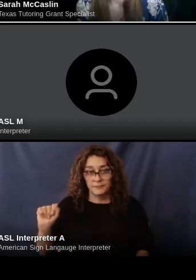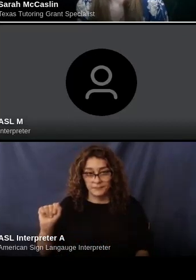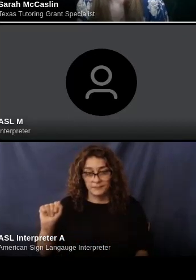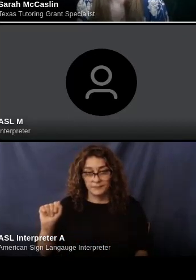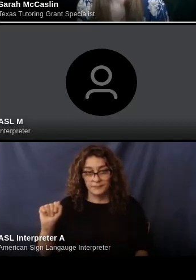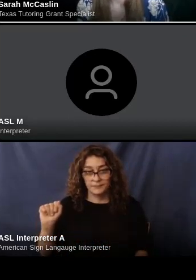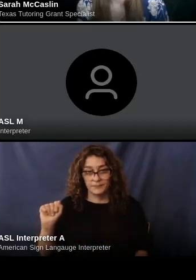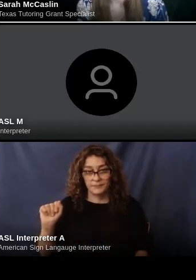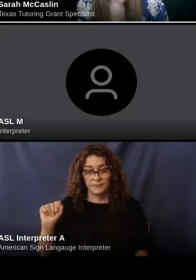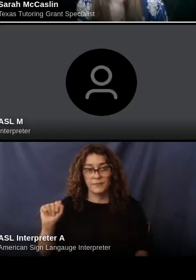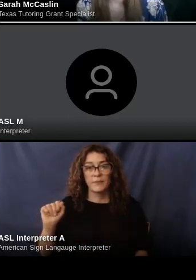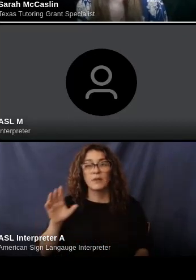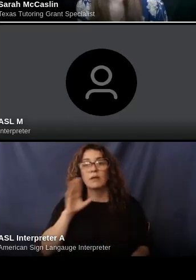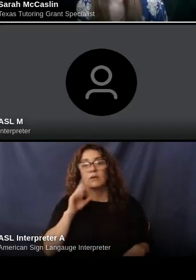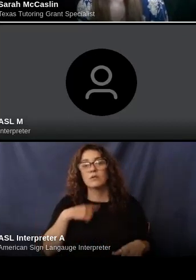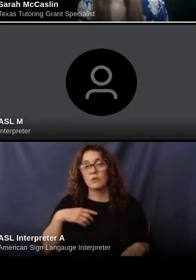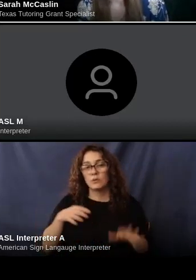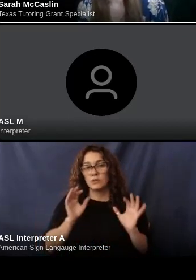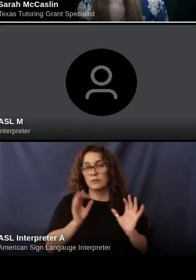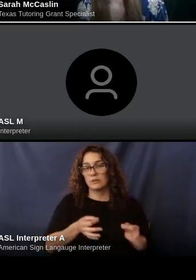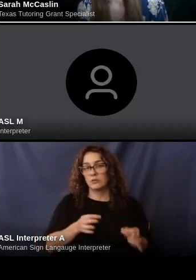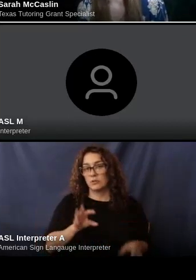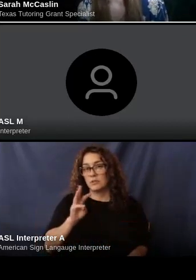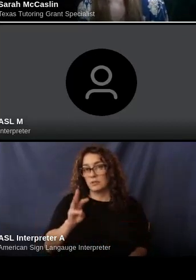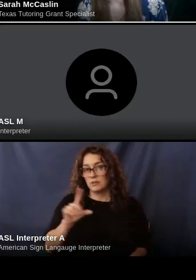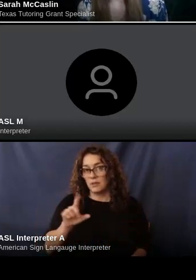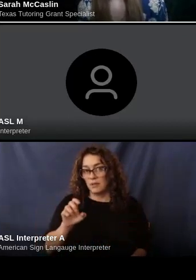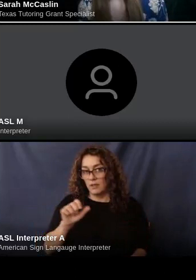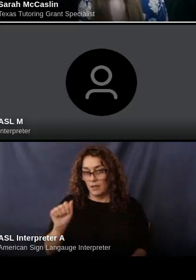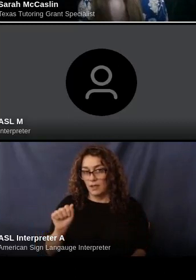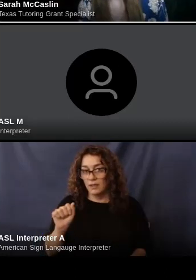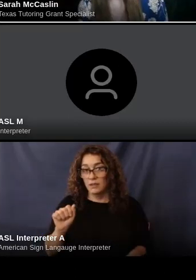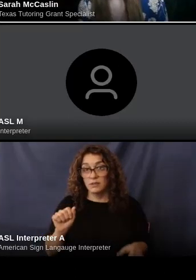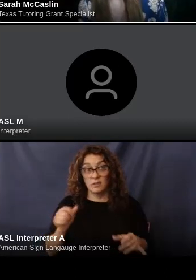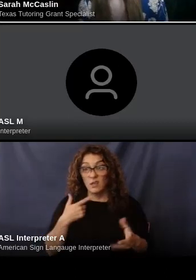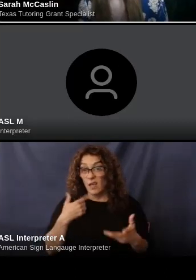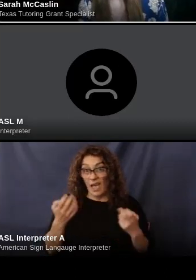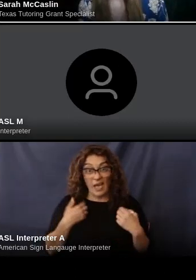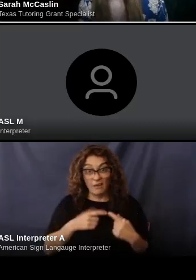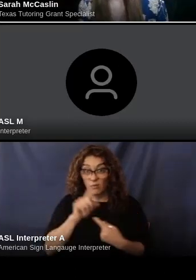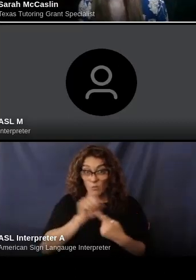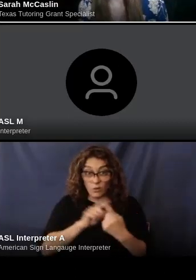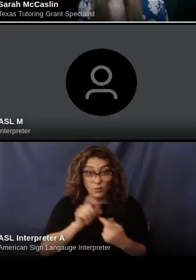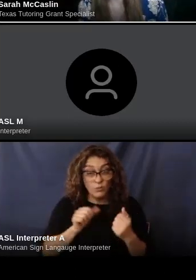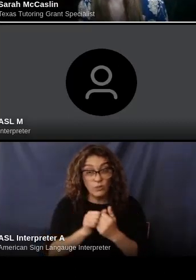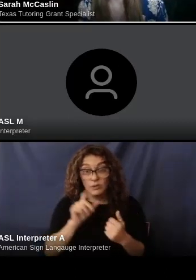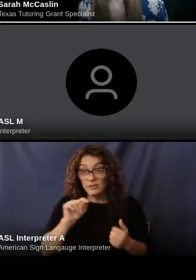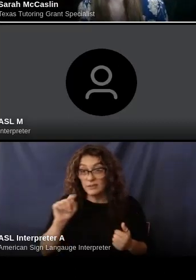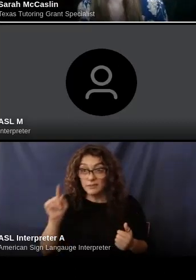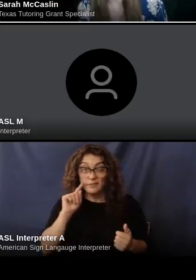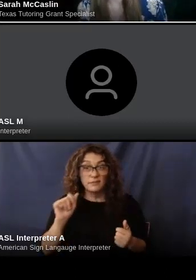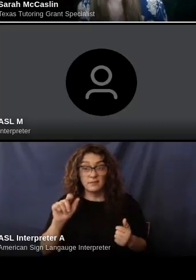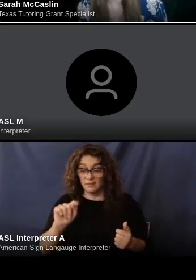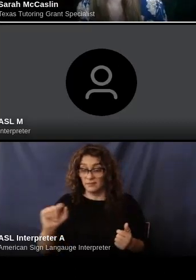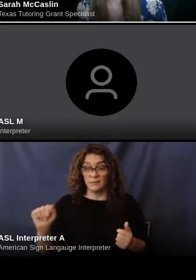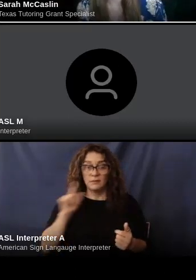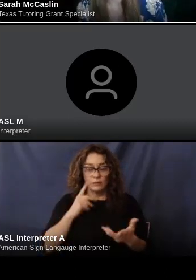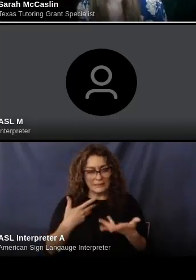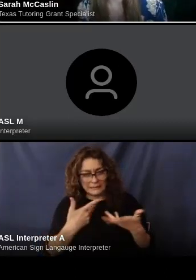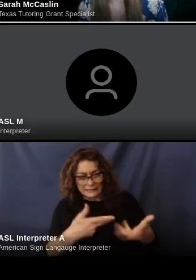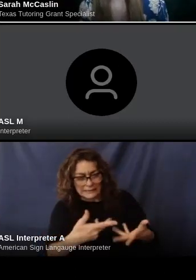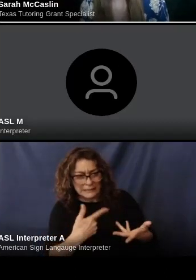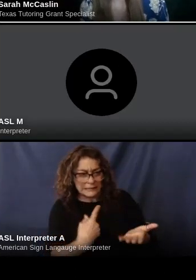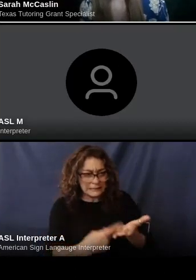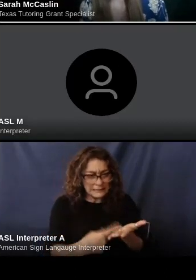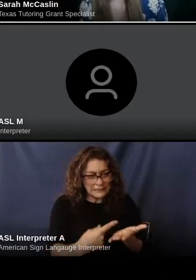with Decision 6 LEAs. A lot of them meet with even non-Decision 6 LEAs to discuss their 45-45 efforts,